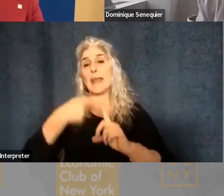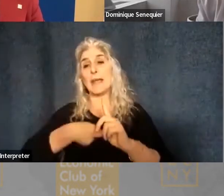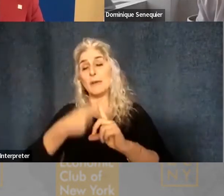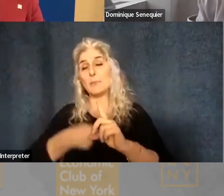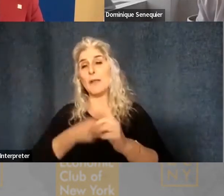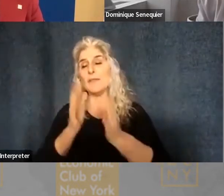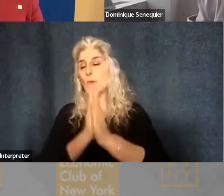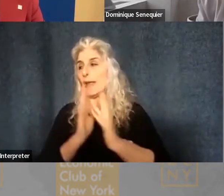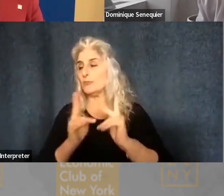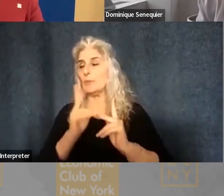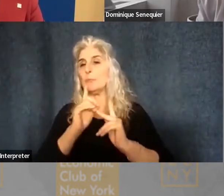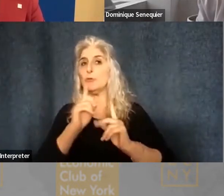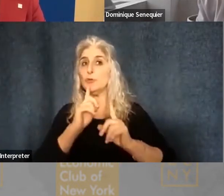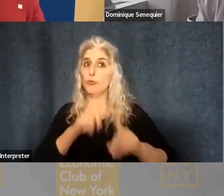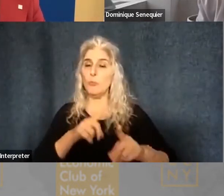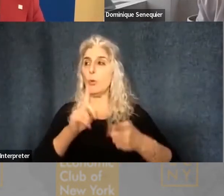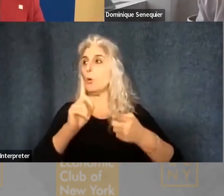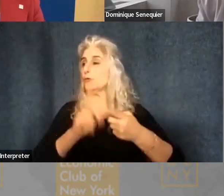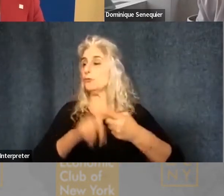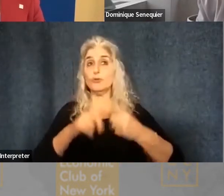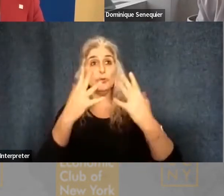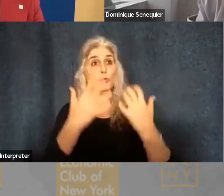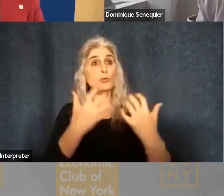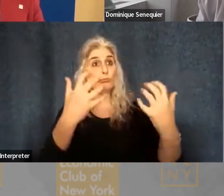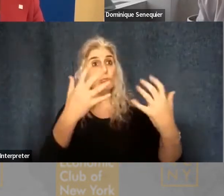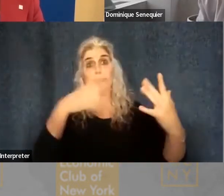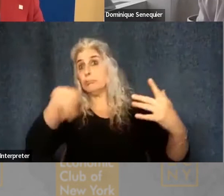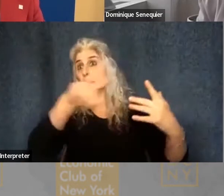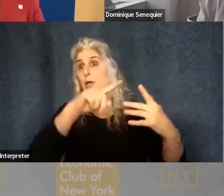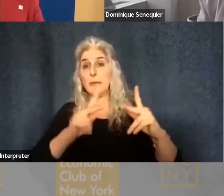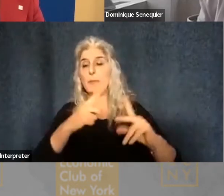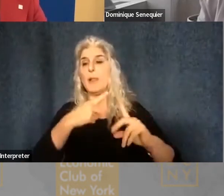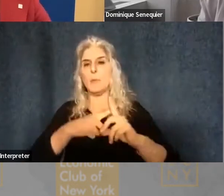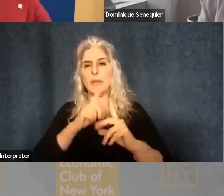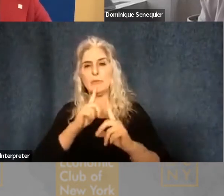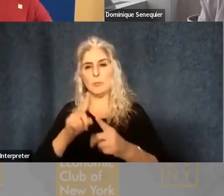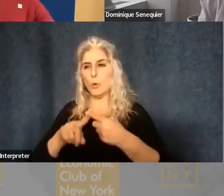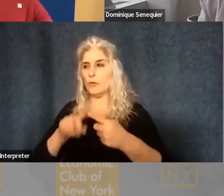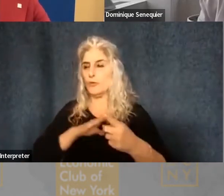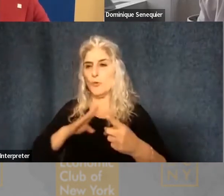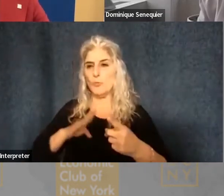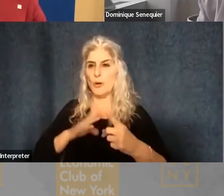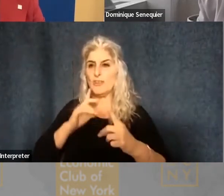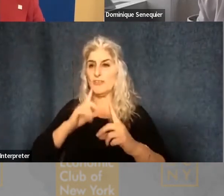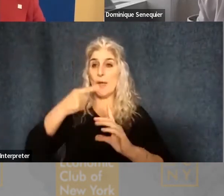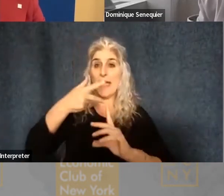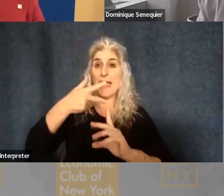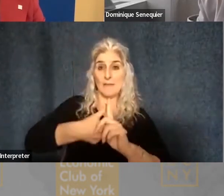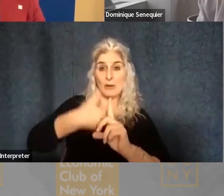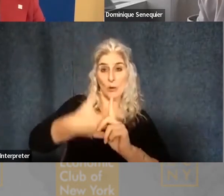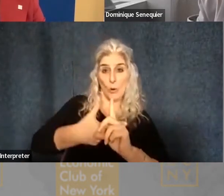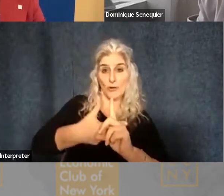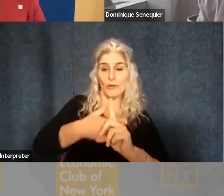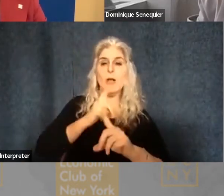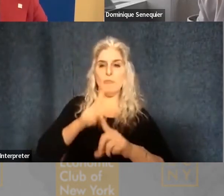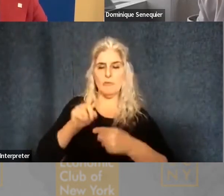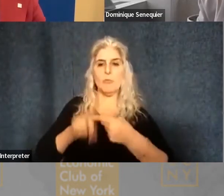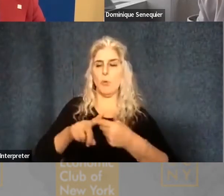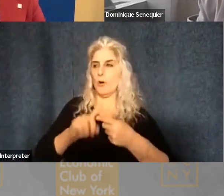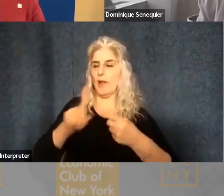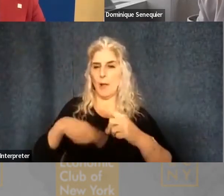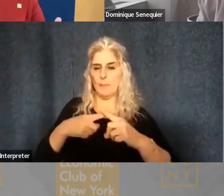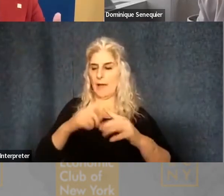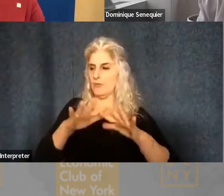to the board and to the street, we report on that every single quarter. So again, why do we treat that any differently